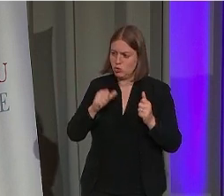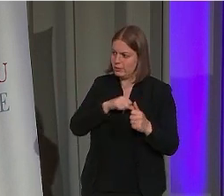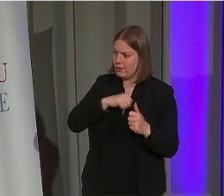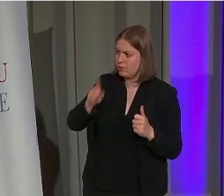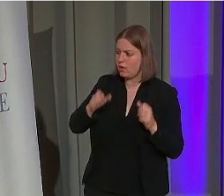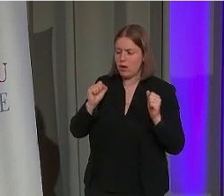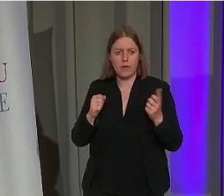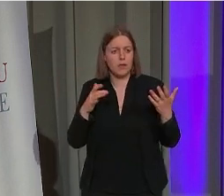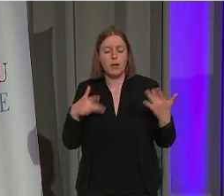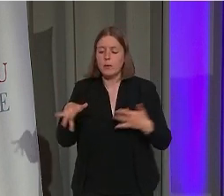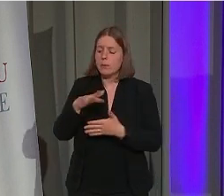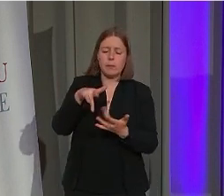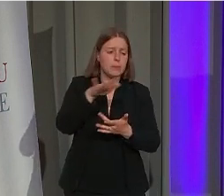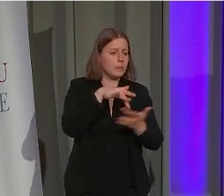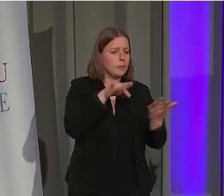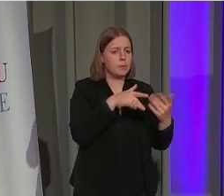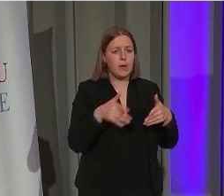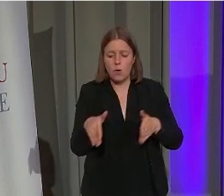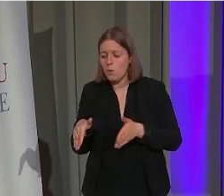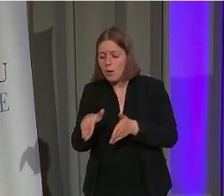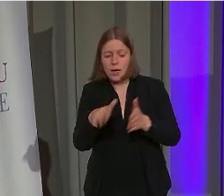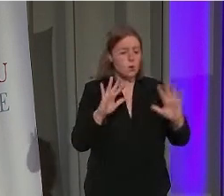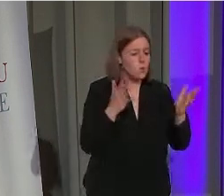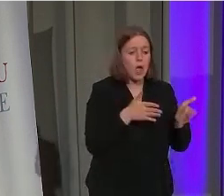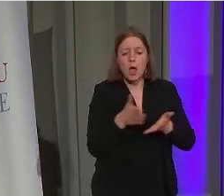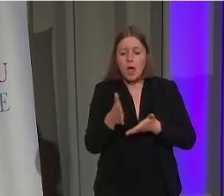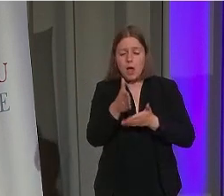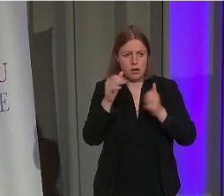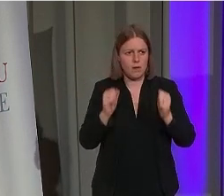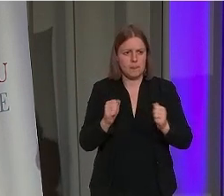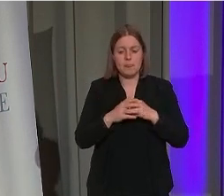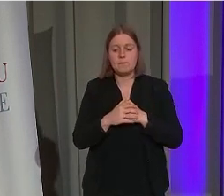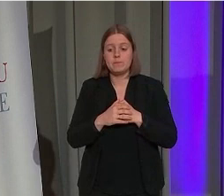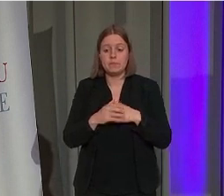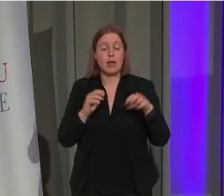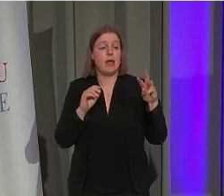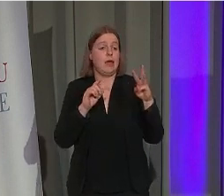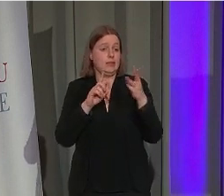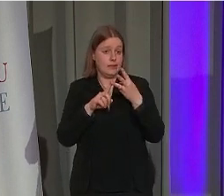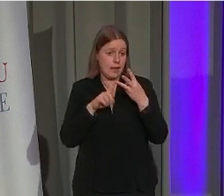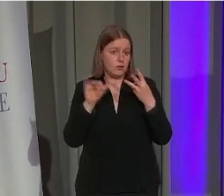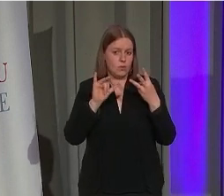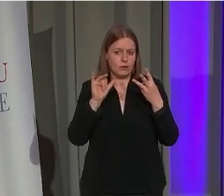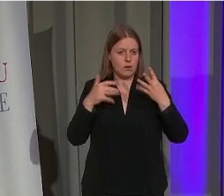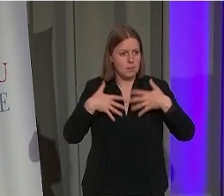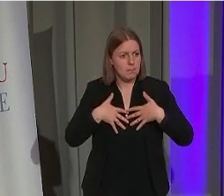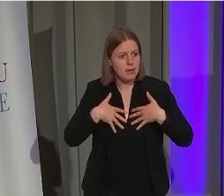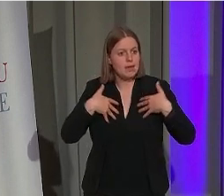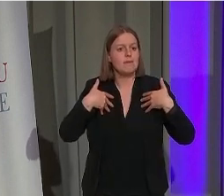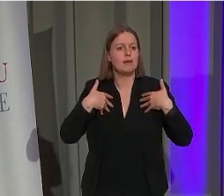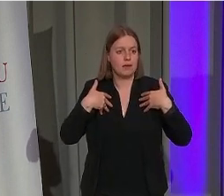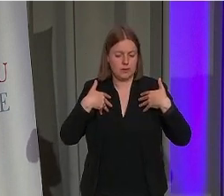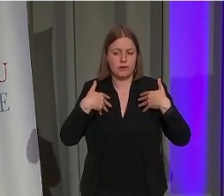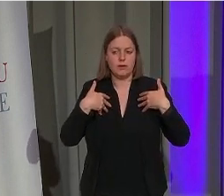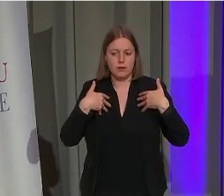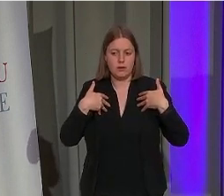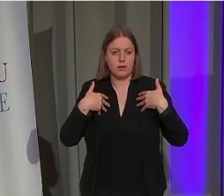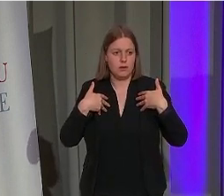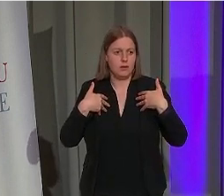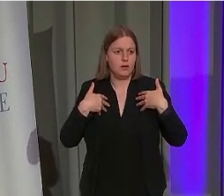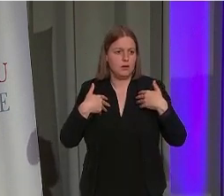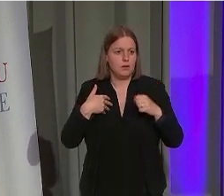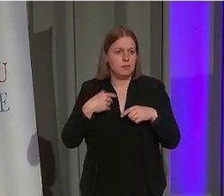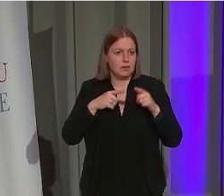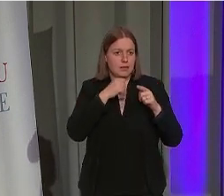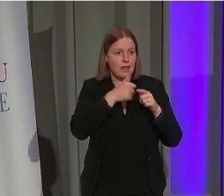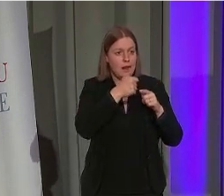welcome and well, needs to be able to do his or her visit independently. And the third layer is the experience.